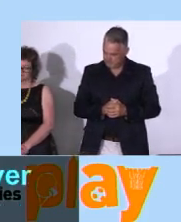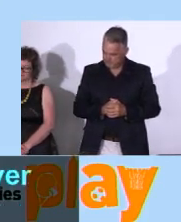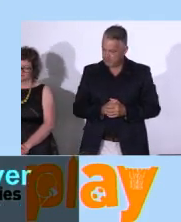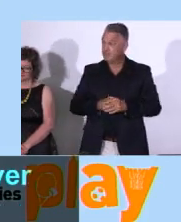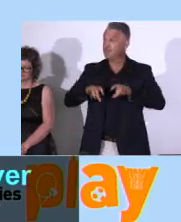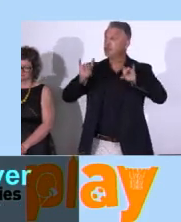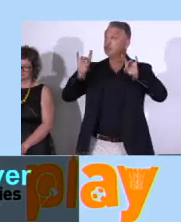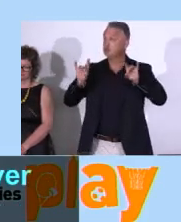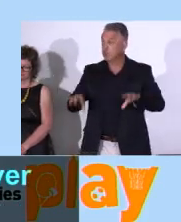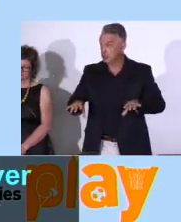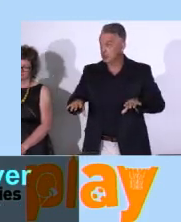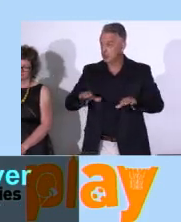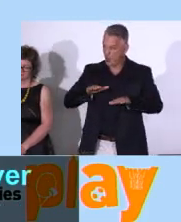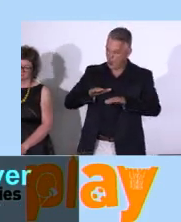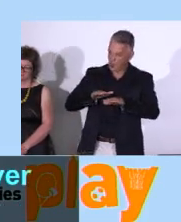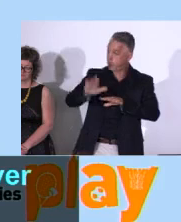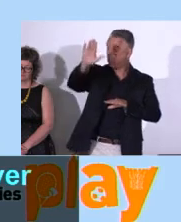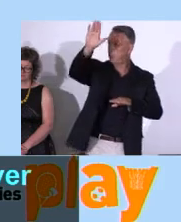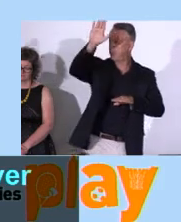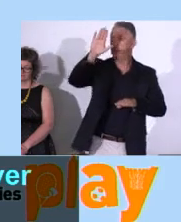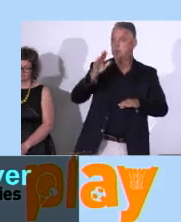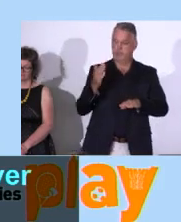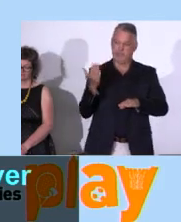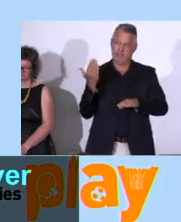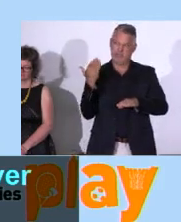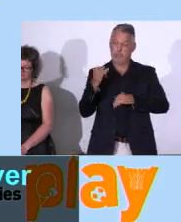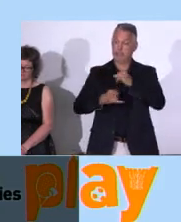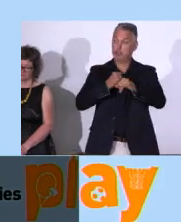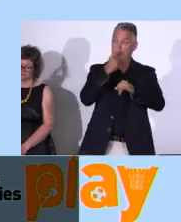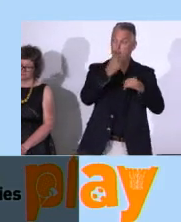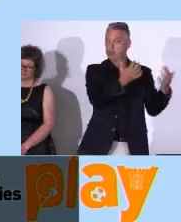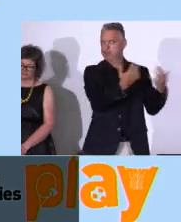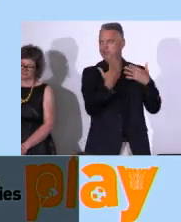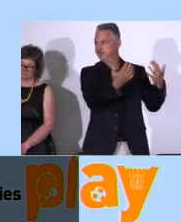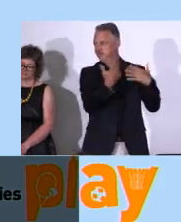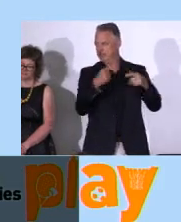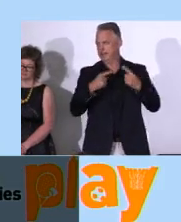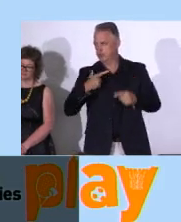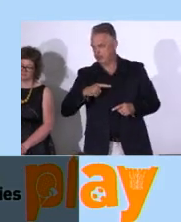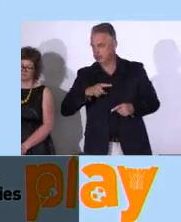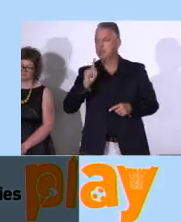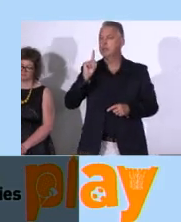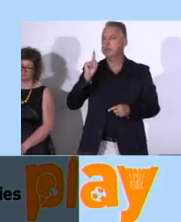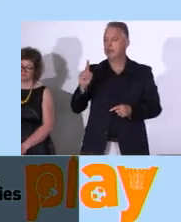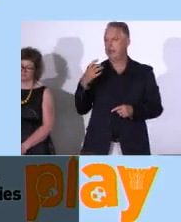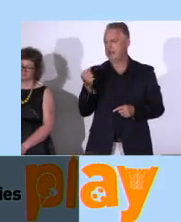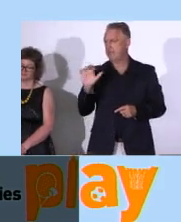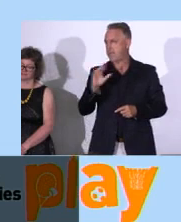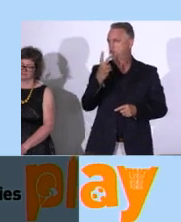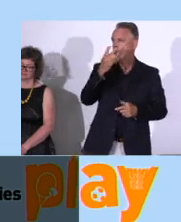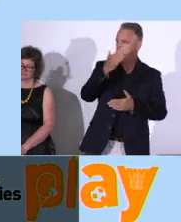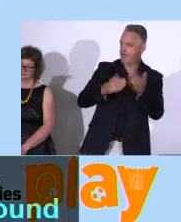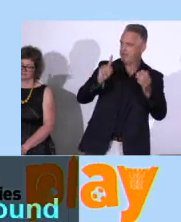Australia and international visitors, and there's probably a number of reasons for that, but we also get around 2,500,